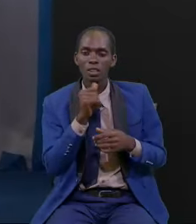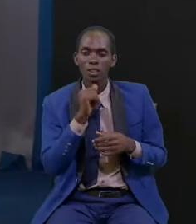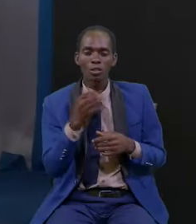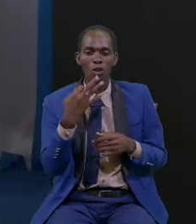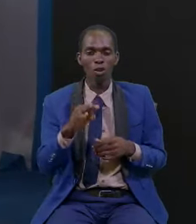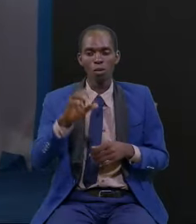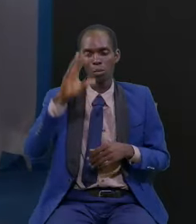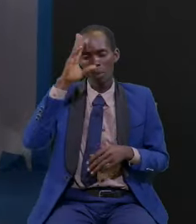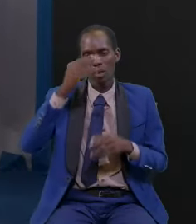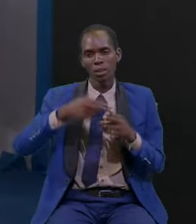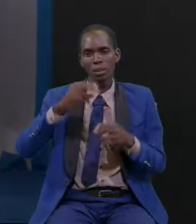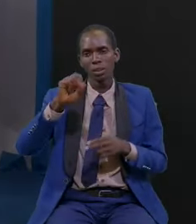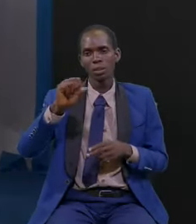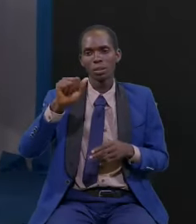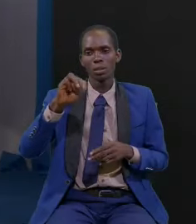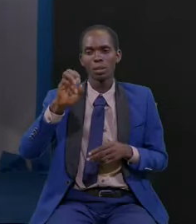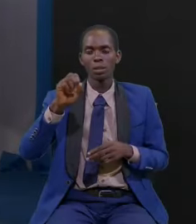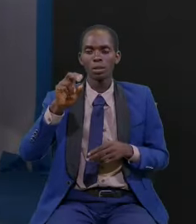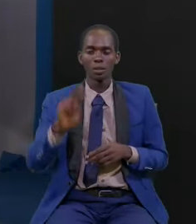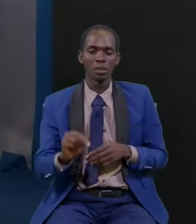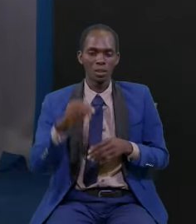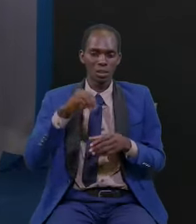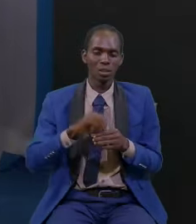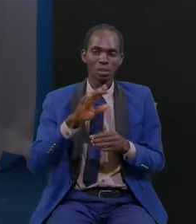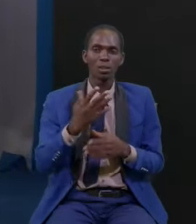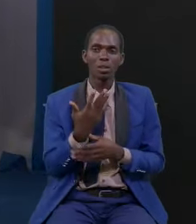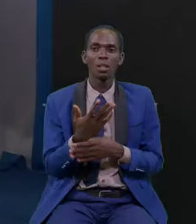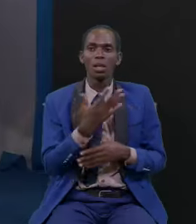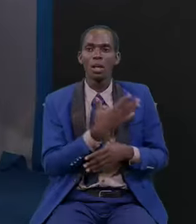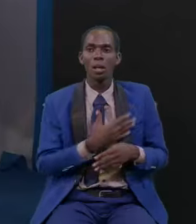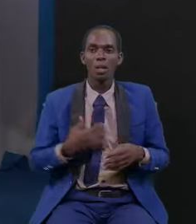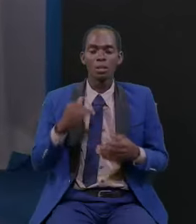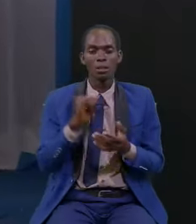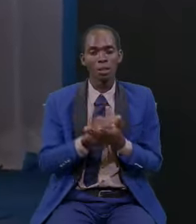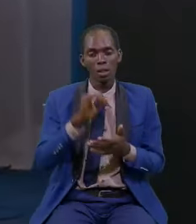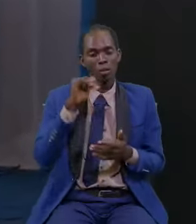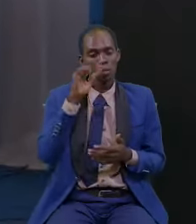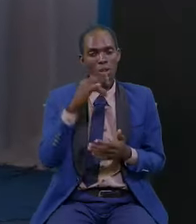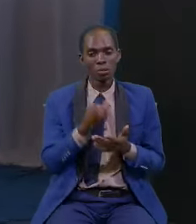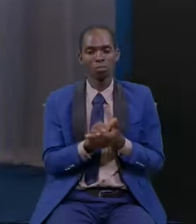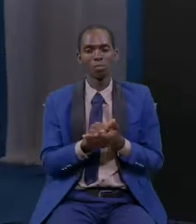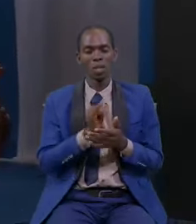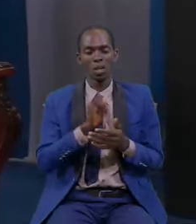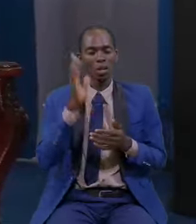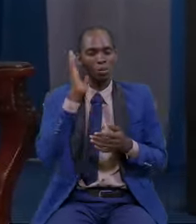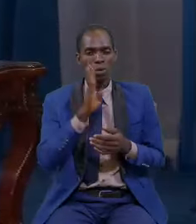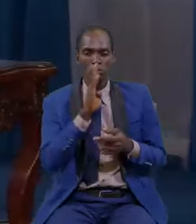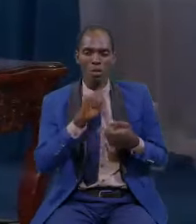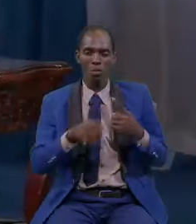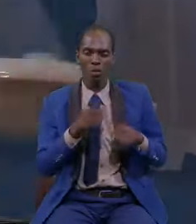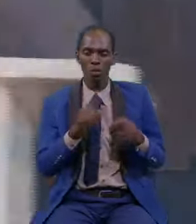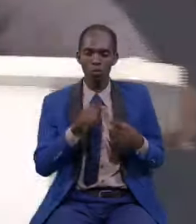was befriending you until I got all your secret. Now that I have your secret, I can use